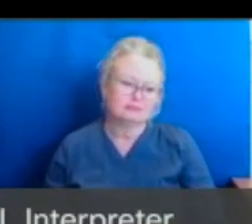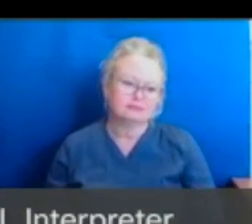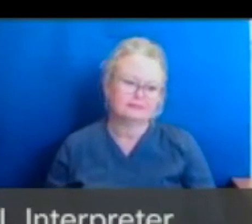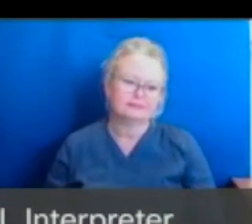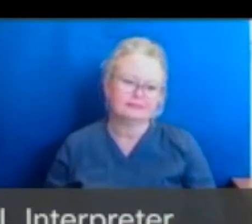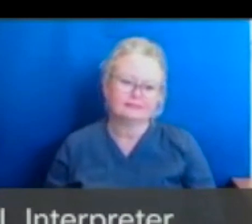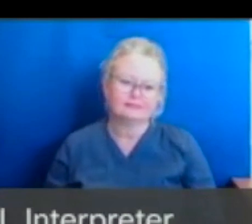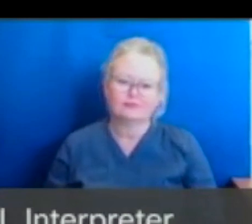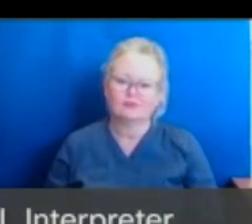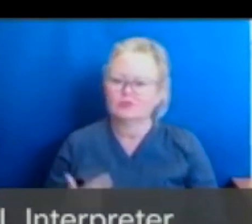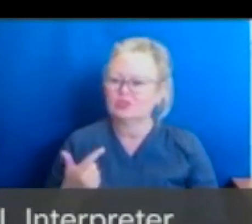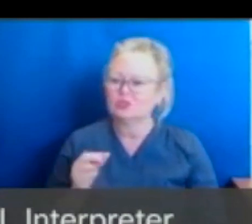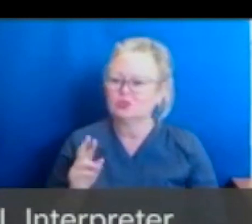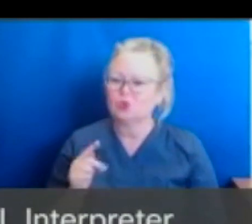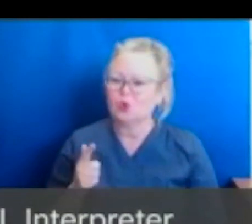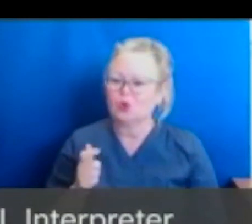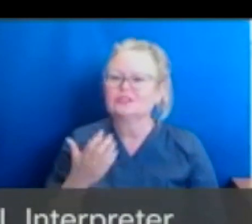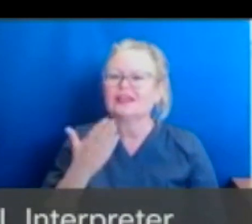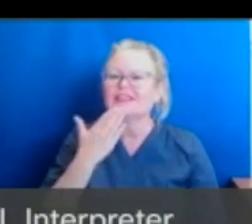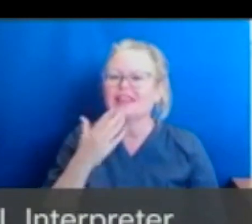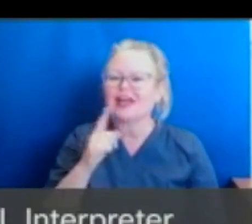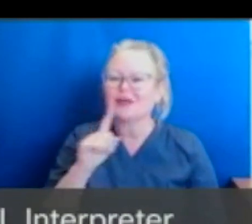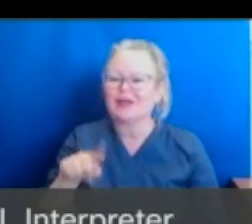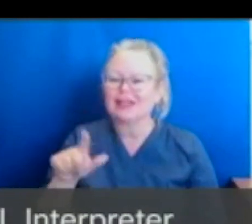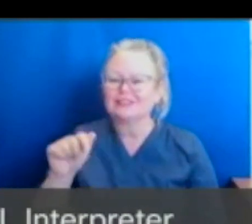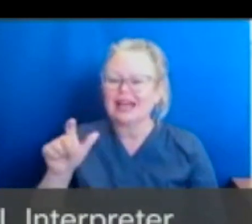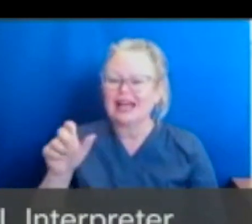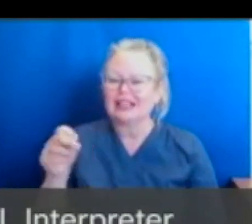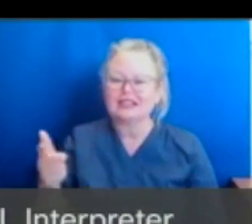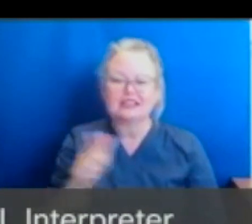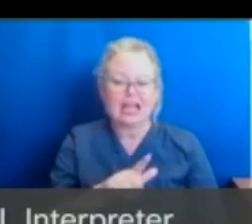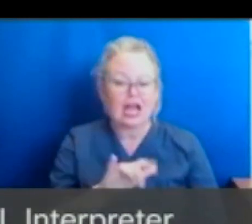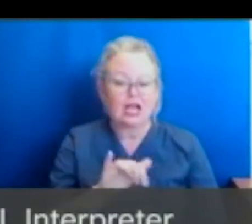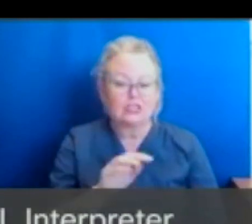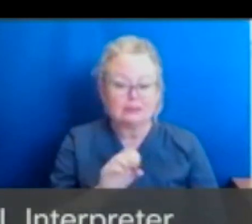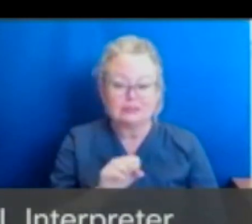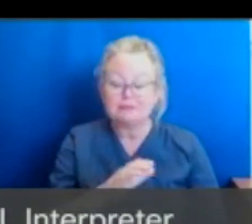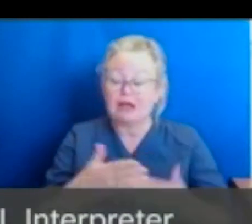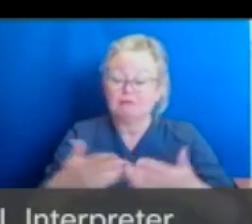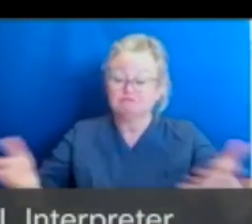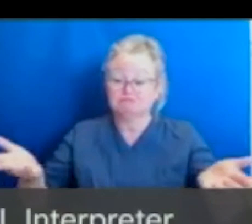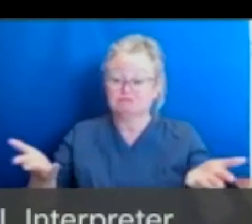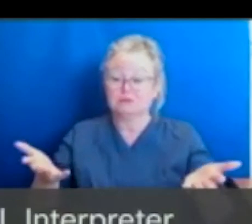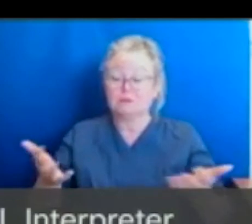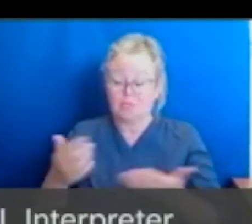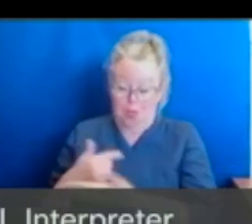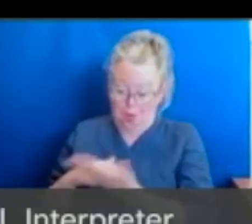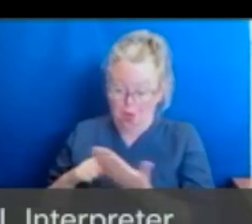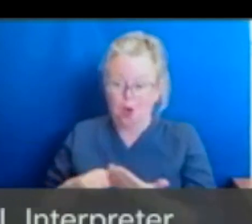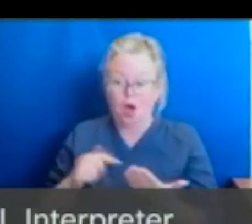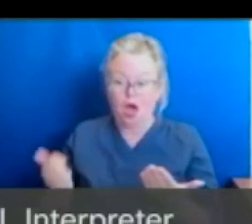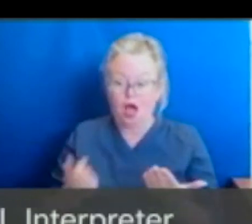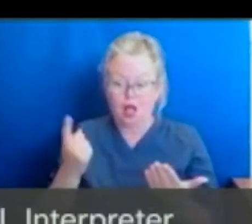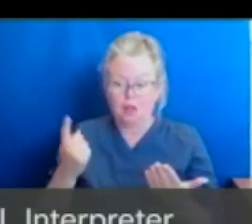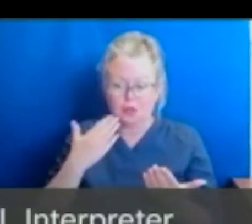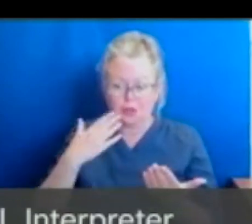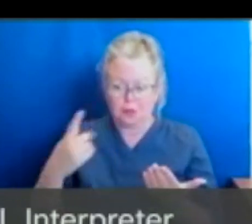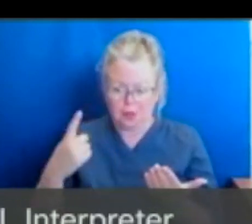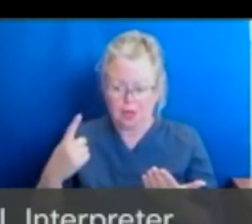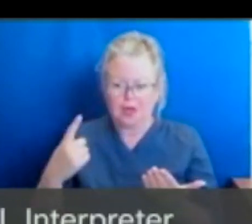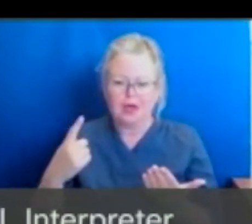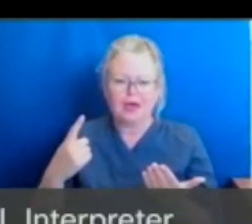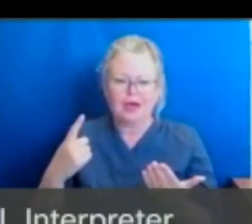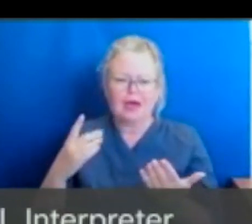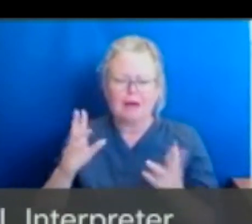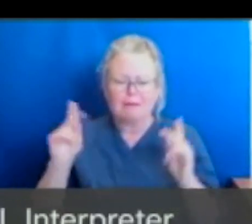Thank you, Alan. James. One other question here. This is a good question here about, as people are putting together